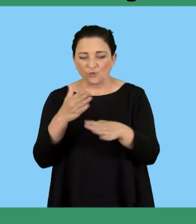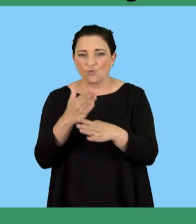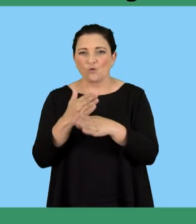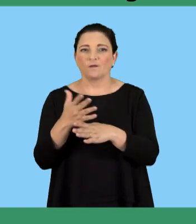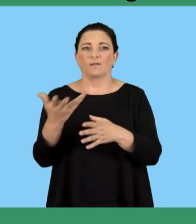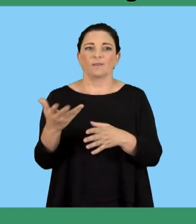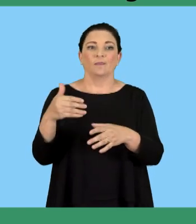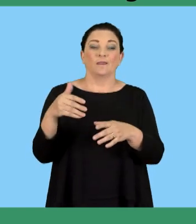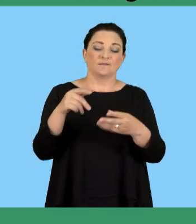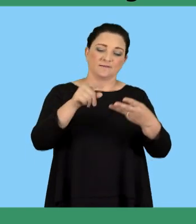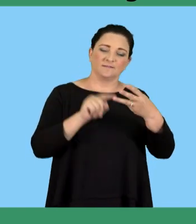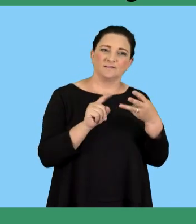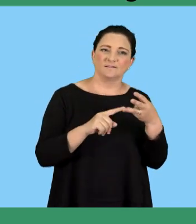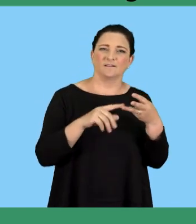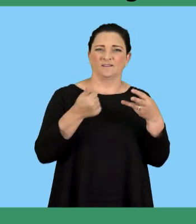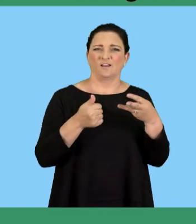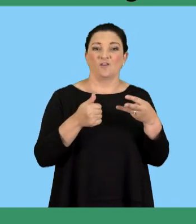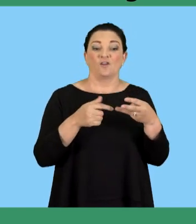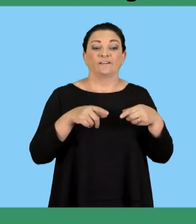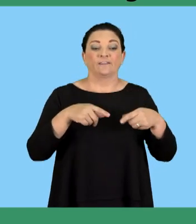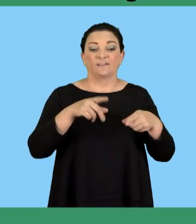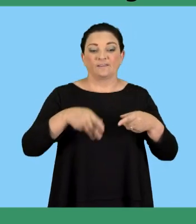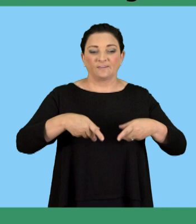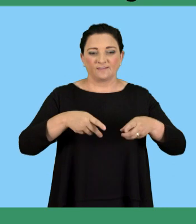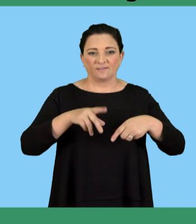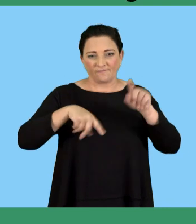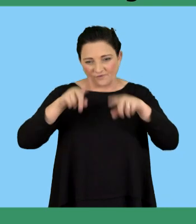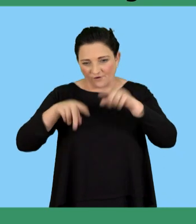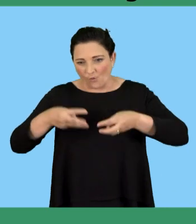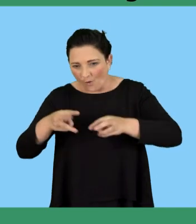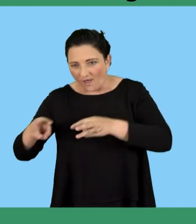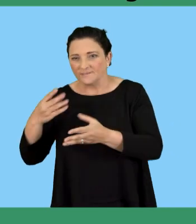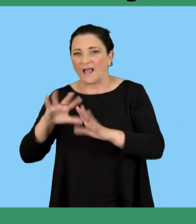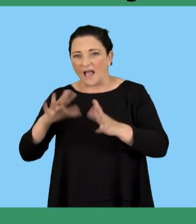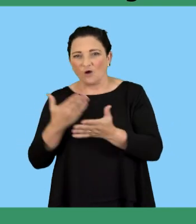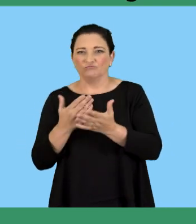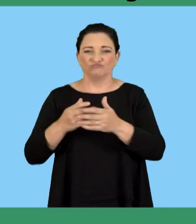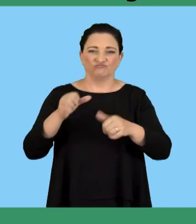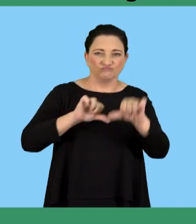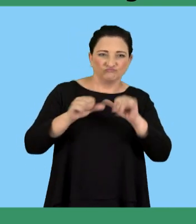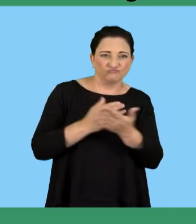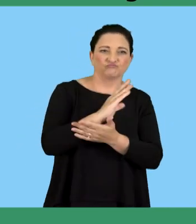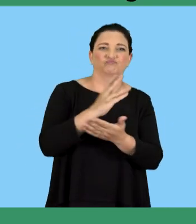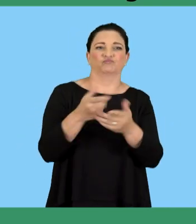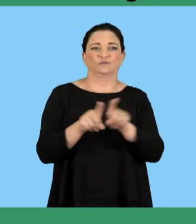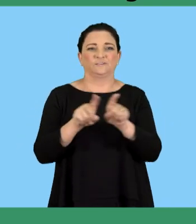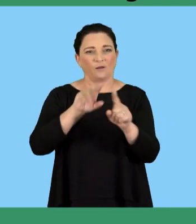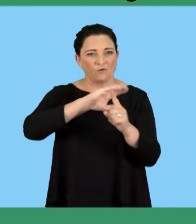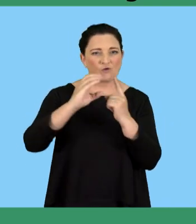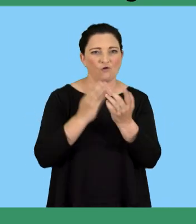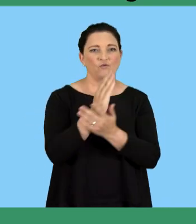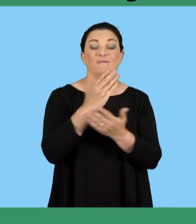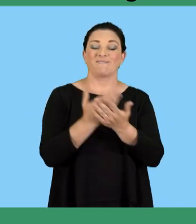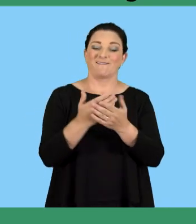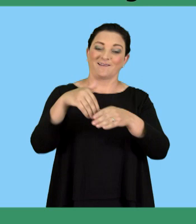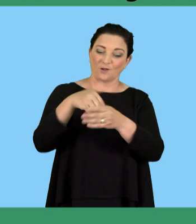recommend ways in which businesses could promote social rights and cultural rights in the workplace. You